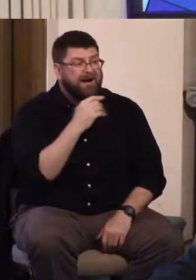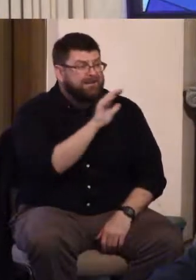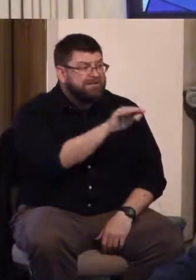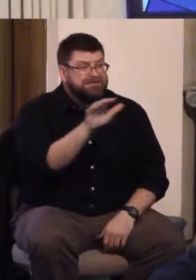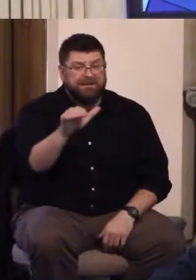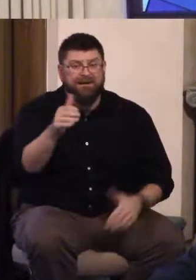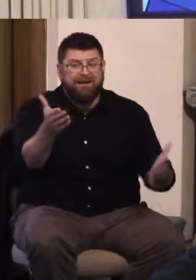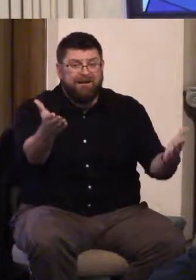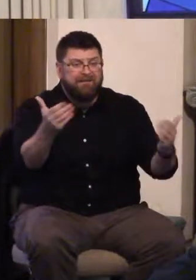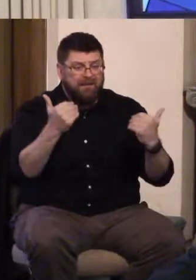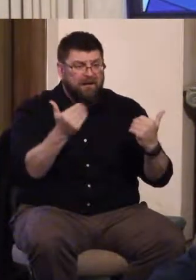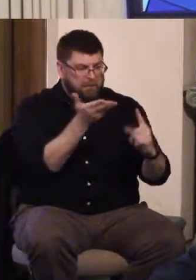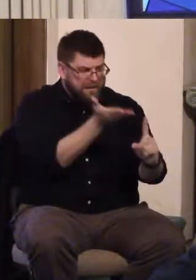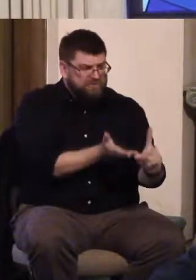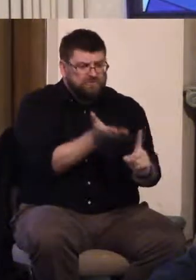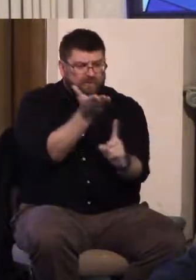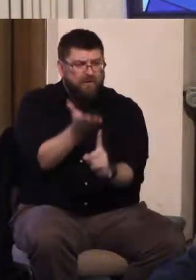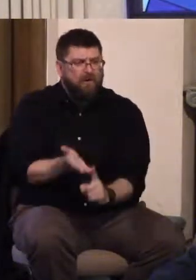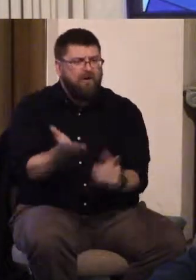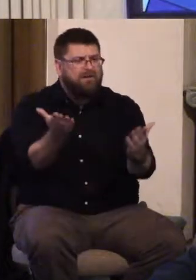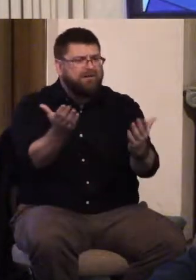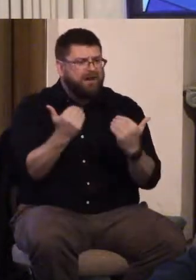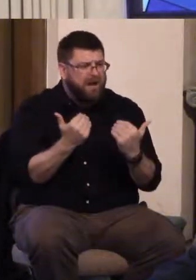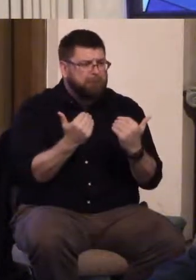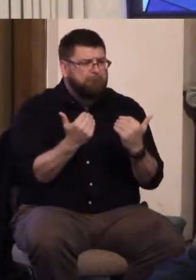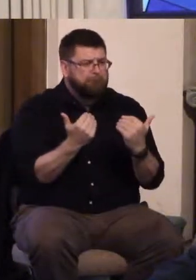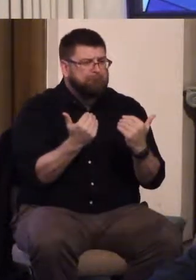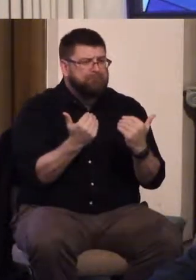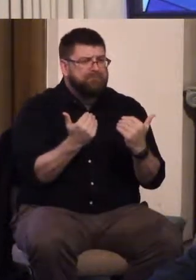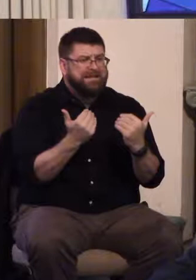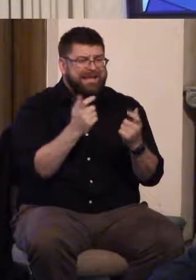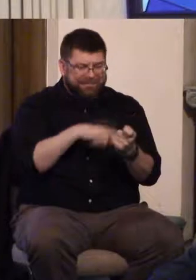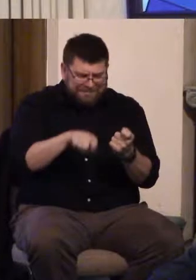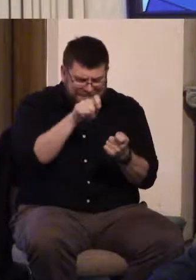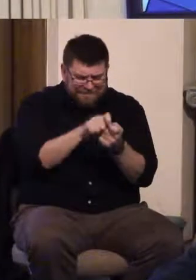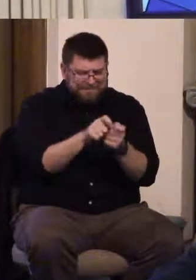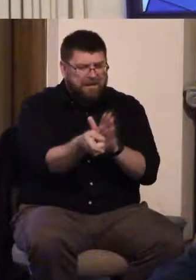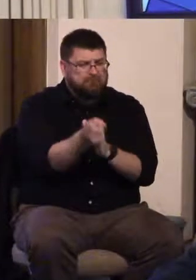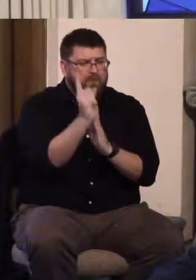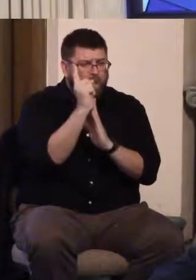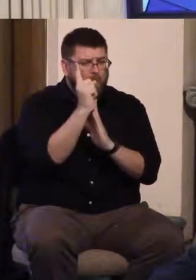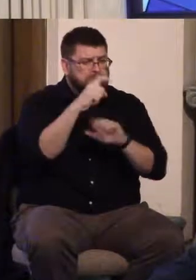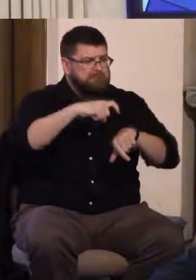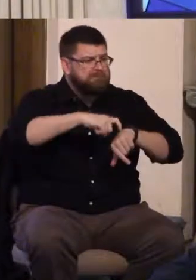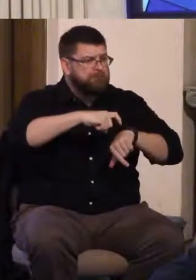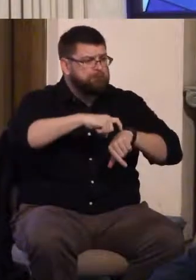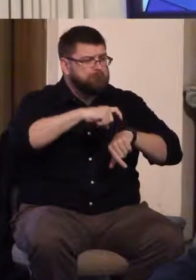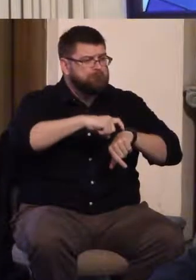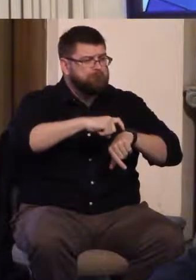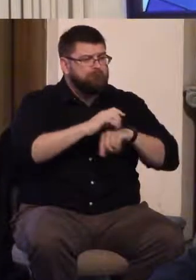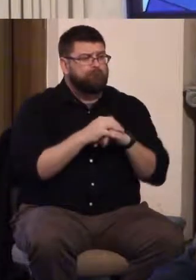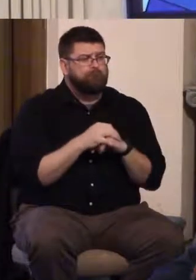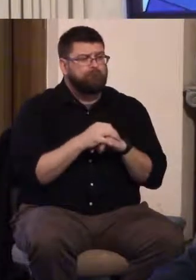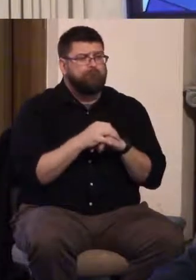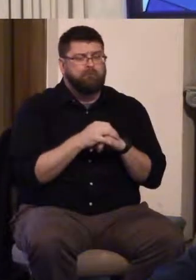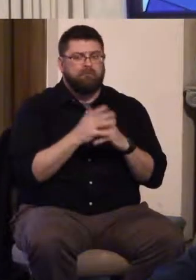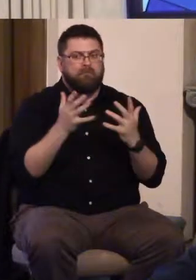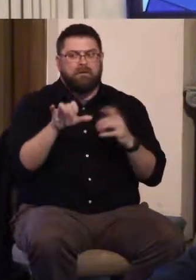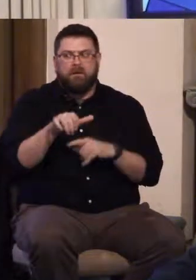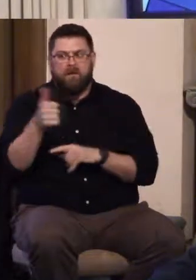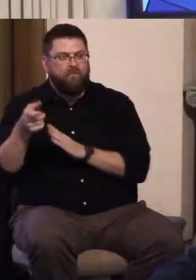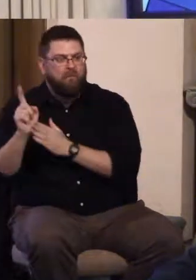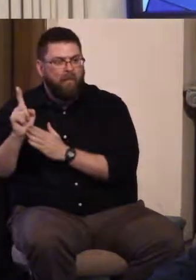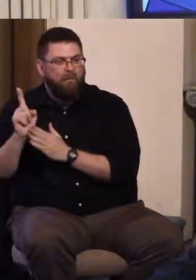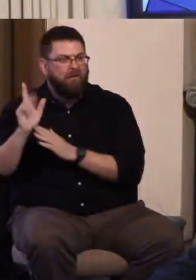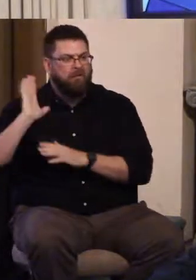come as you are. In this exact moment in time, for there is